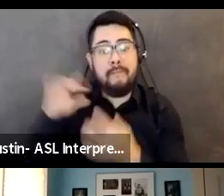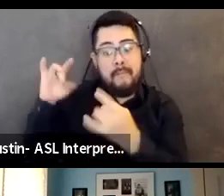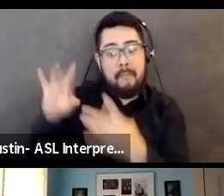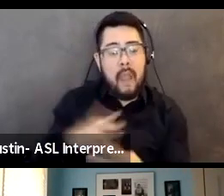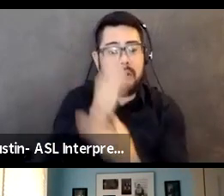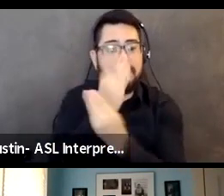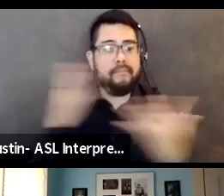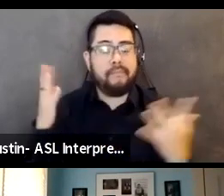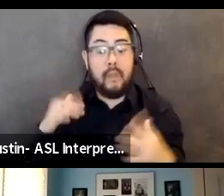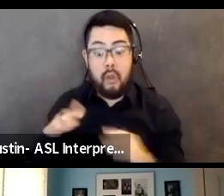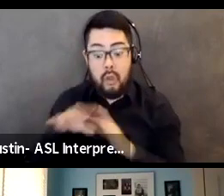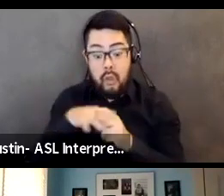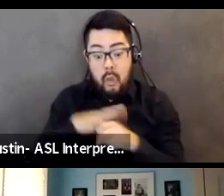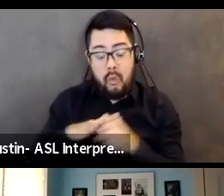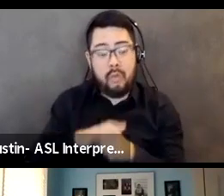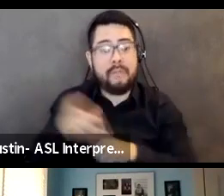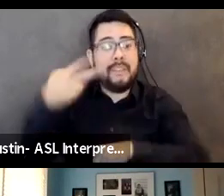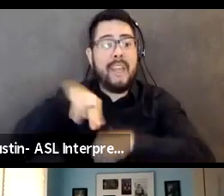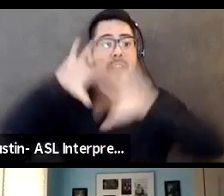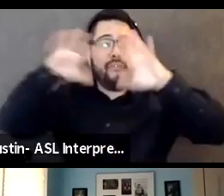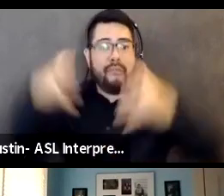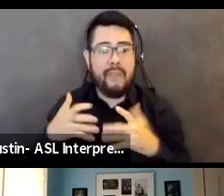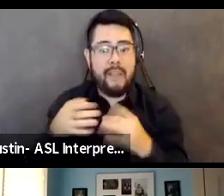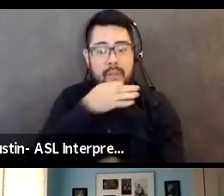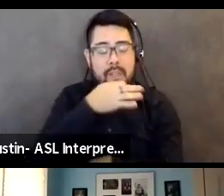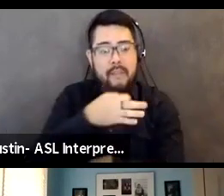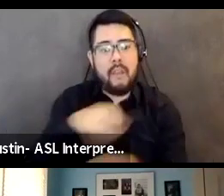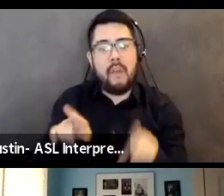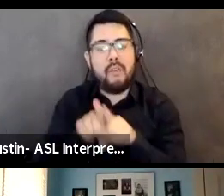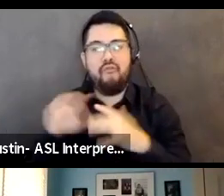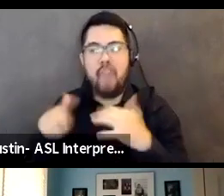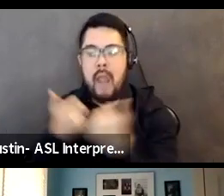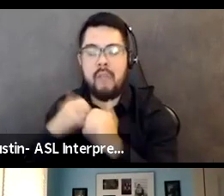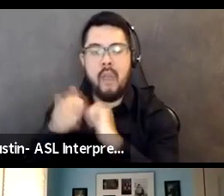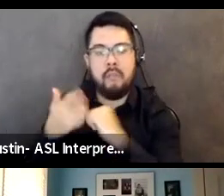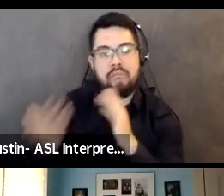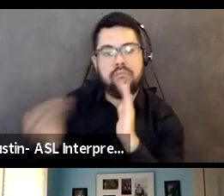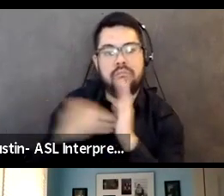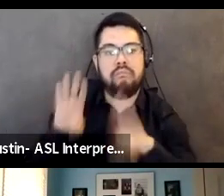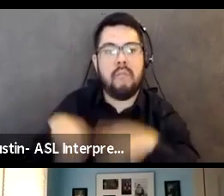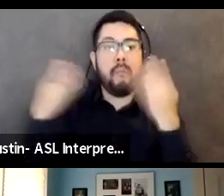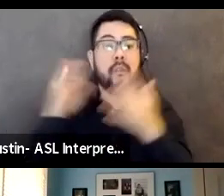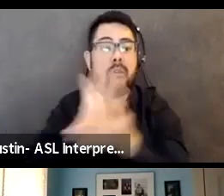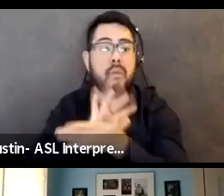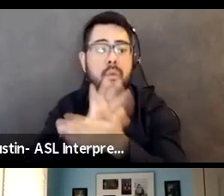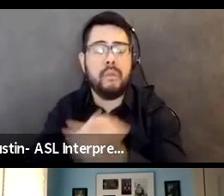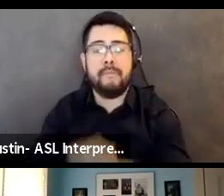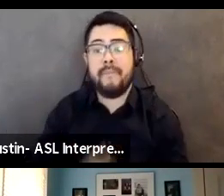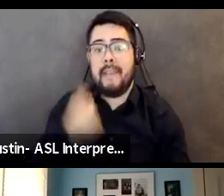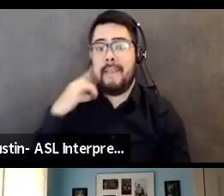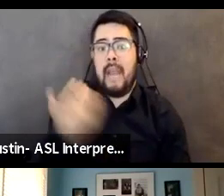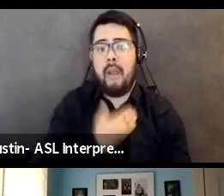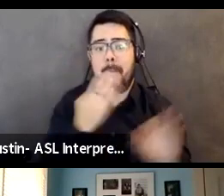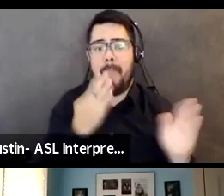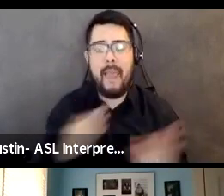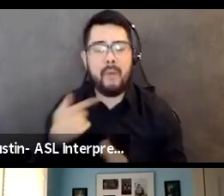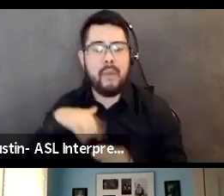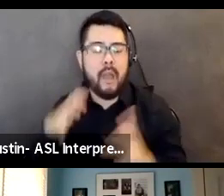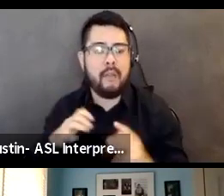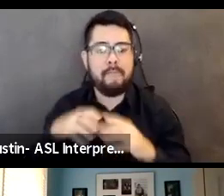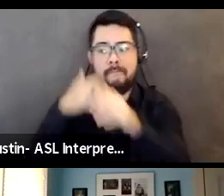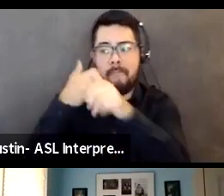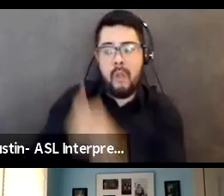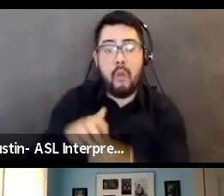national expertise and tackle challenges related to reopening schools the autonomy of charter schools has allowed educators to build plans that are flexible to local health data and